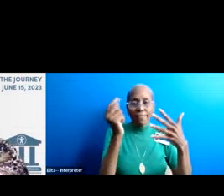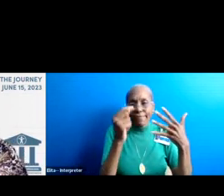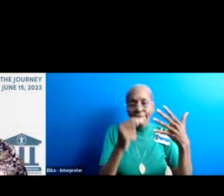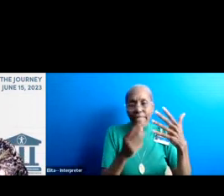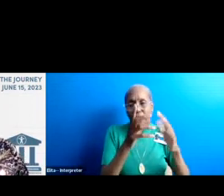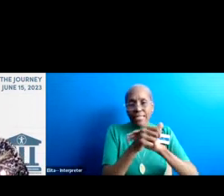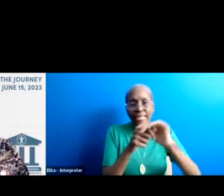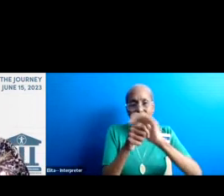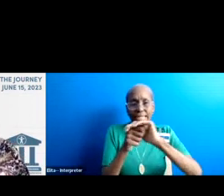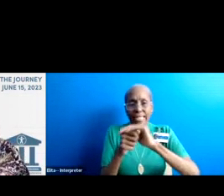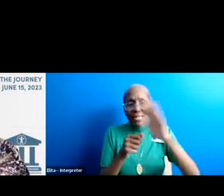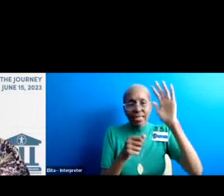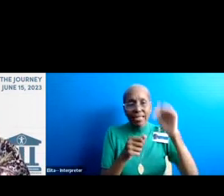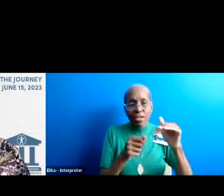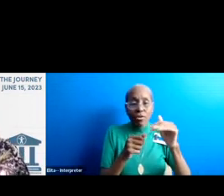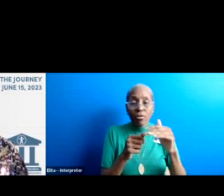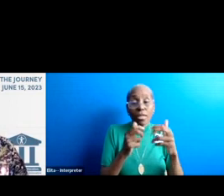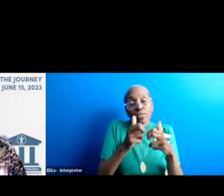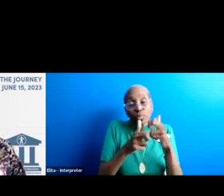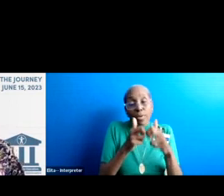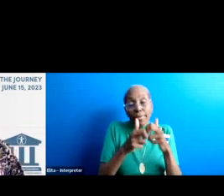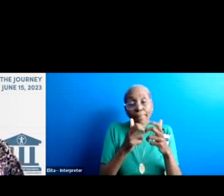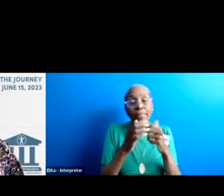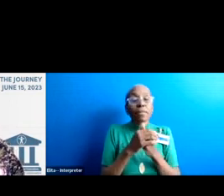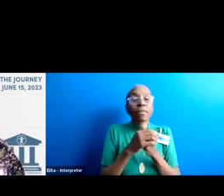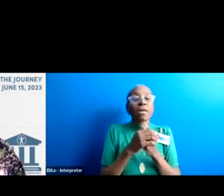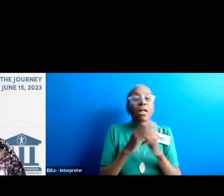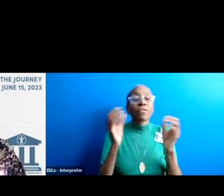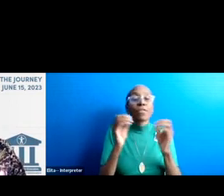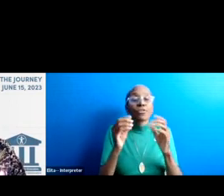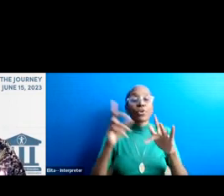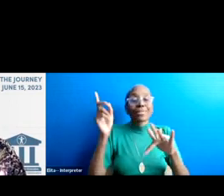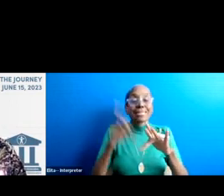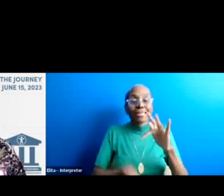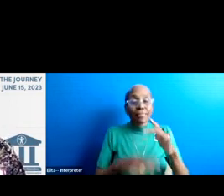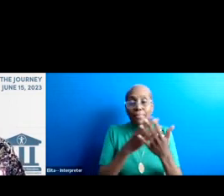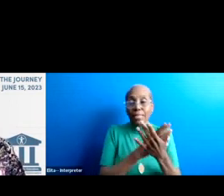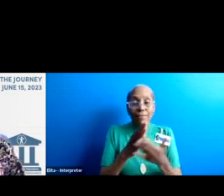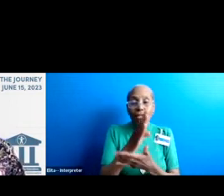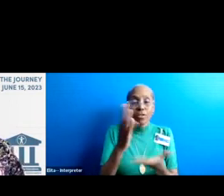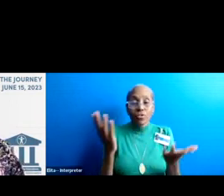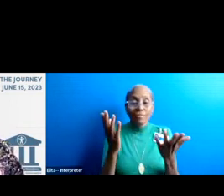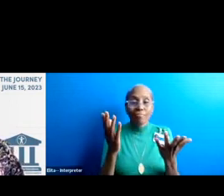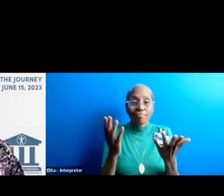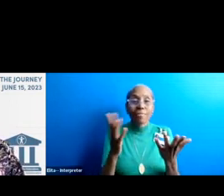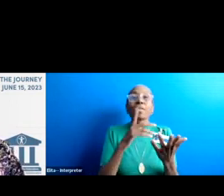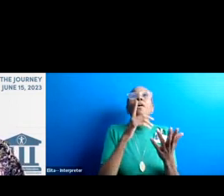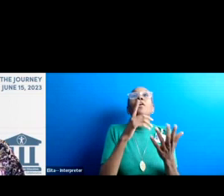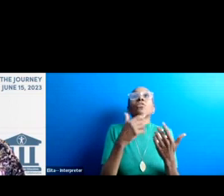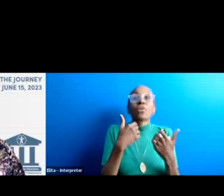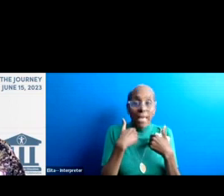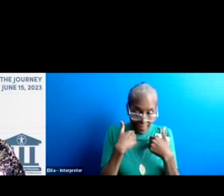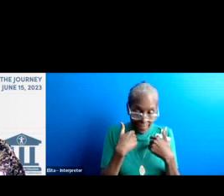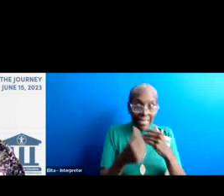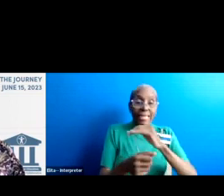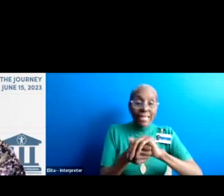up there. Okay, problematic. There's also no skip navigation. So not only are there all these